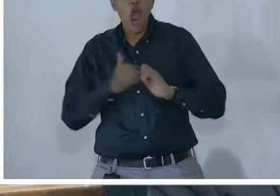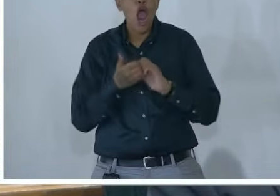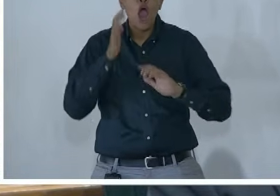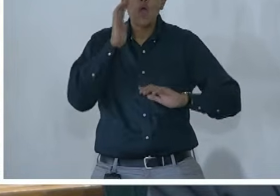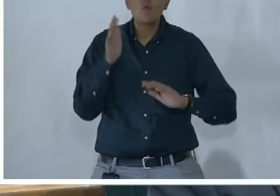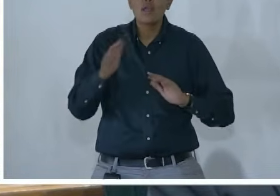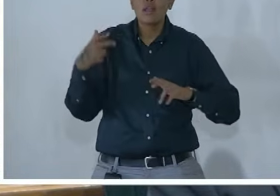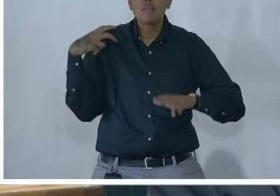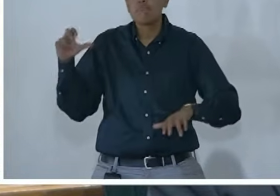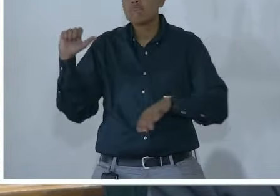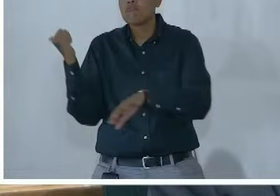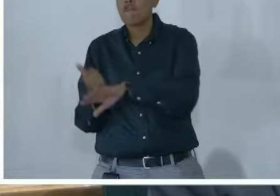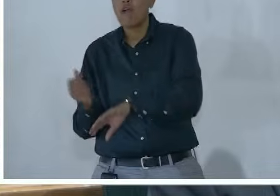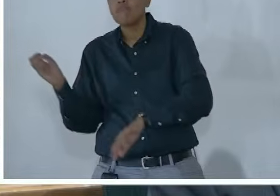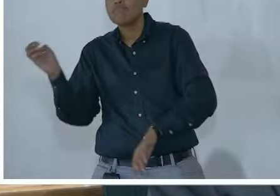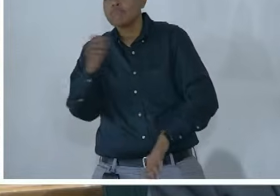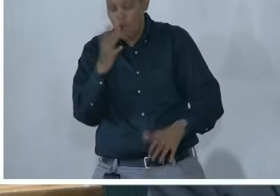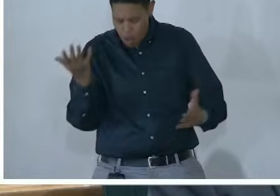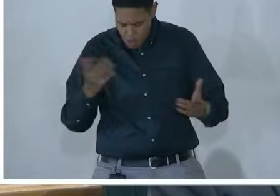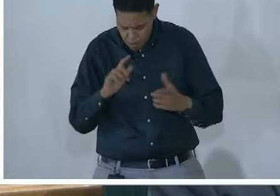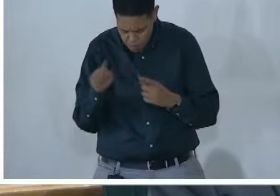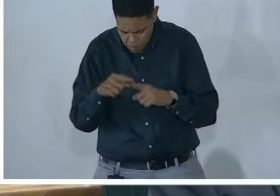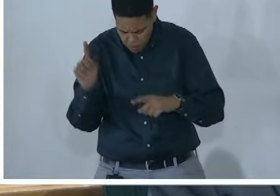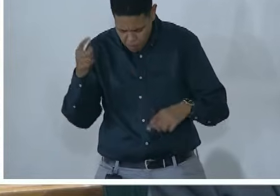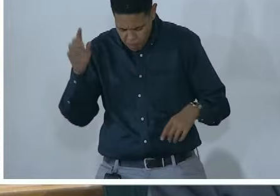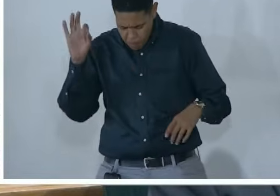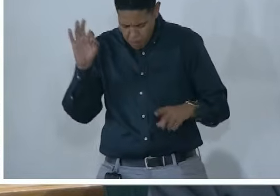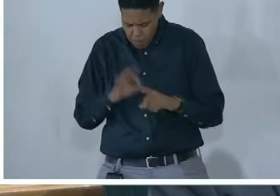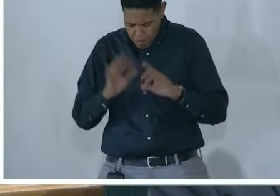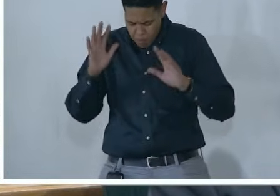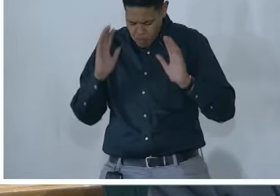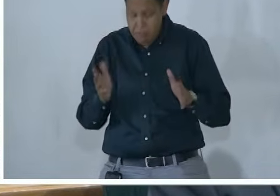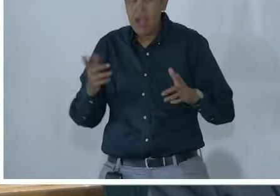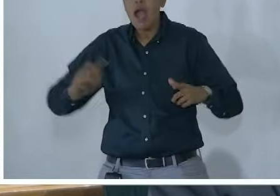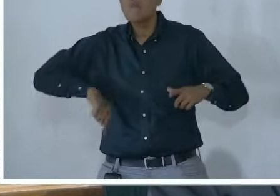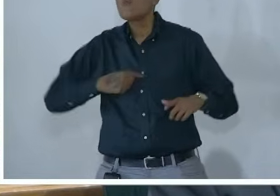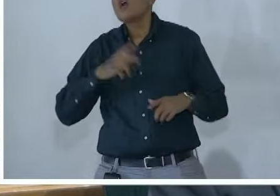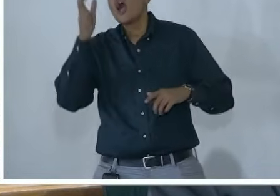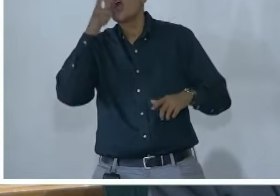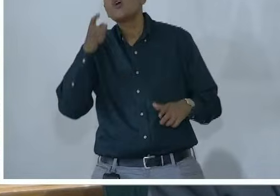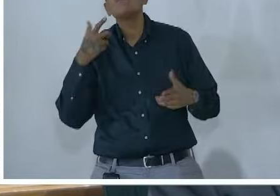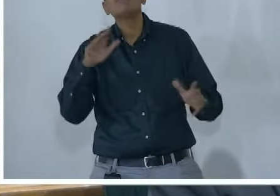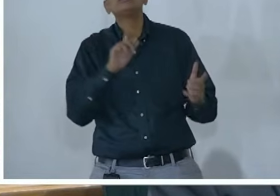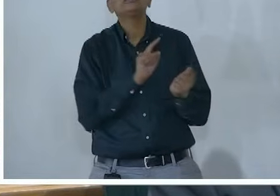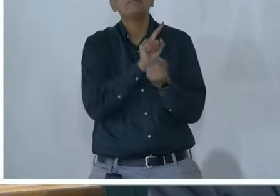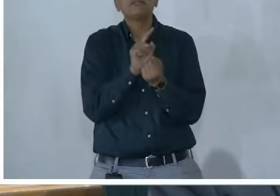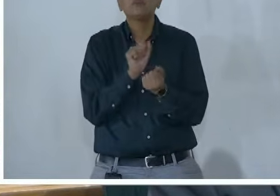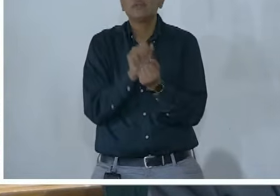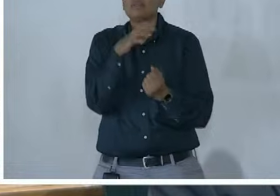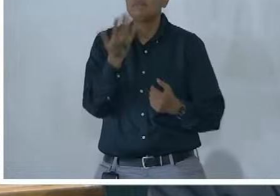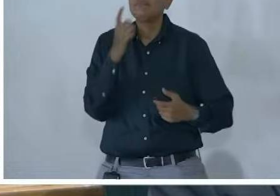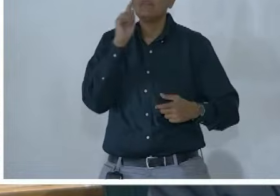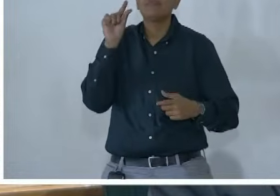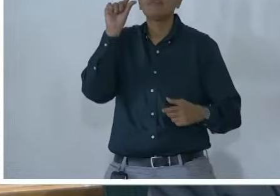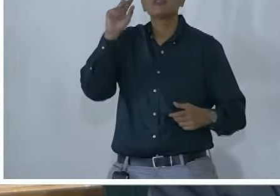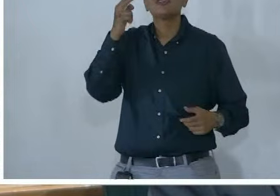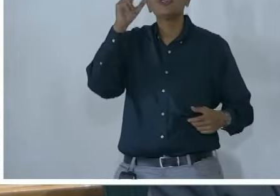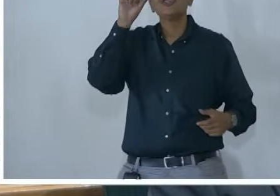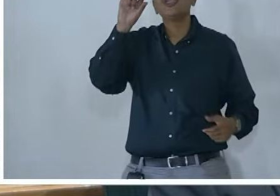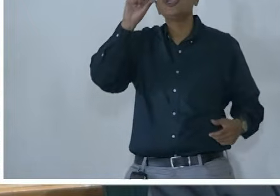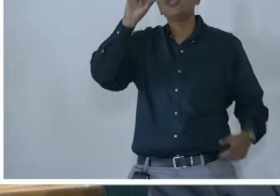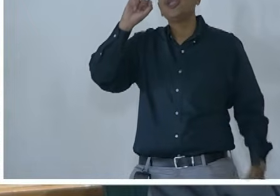will be implemented, although there is only 9 months remaining. We heard you were meeting with the JHTA